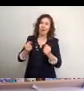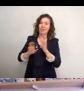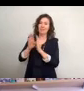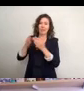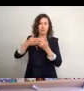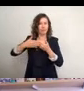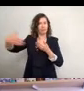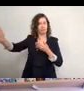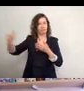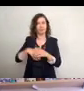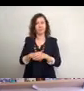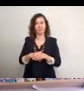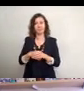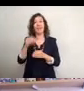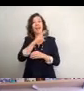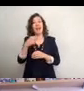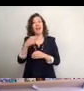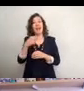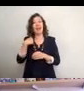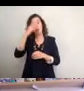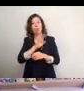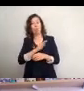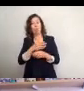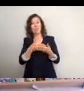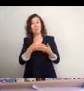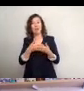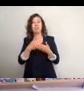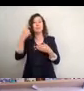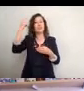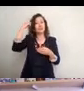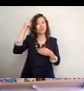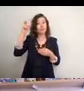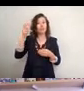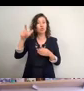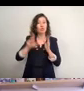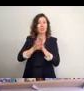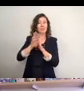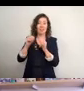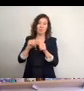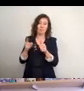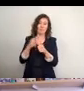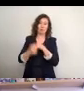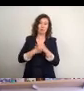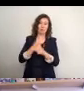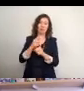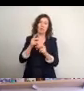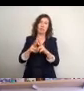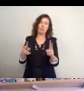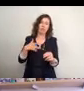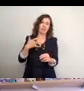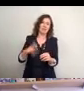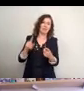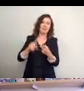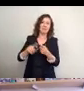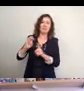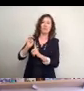also know that an infant's neurobehavioral development in the first year is particularly sensitive to the postnatal environment,